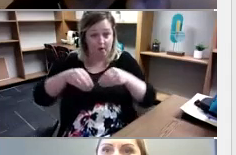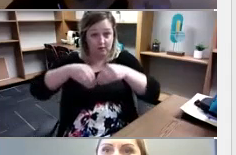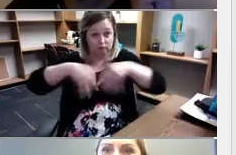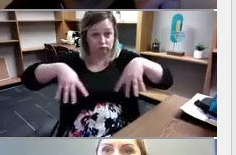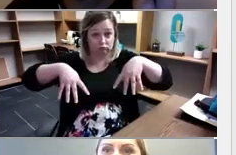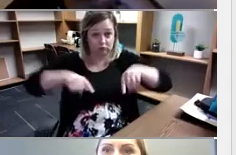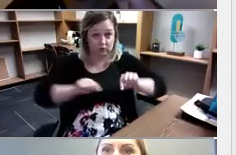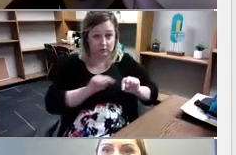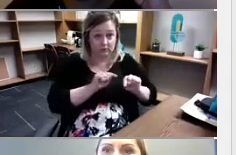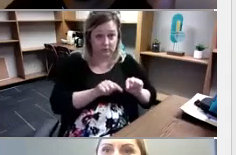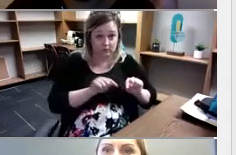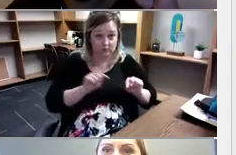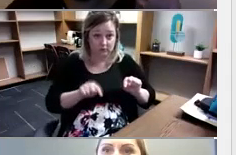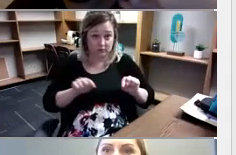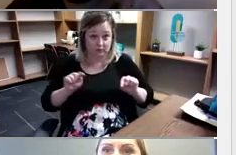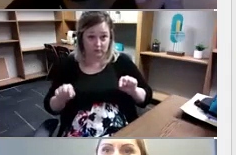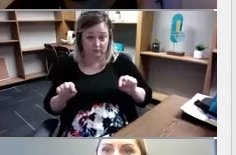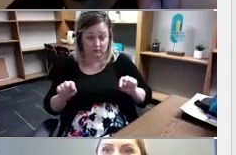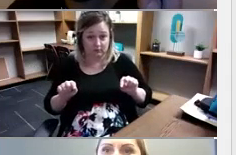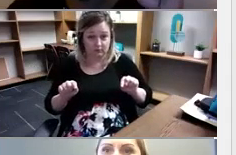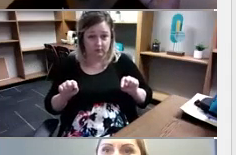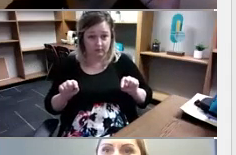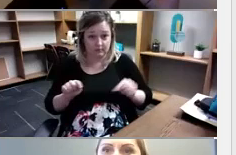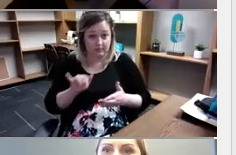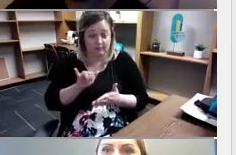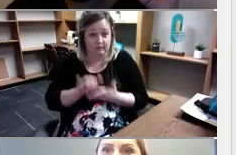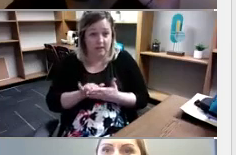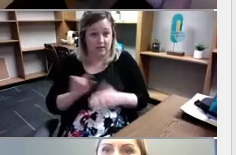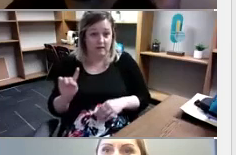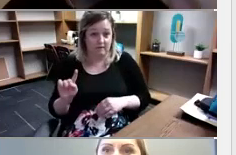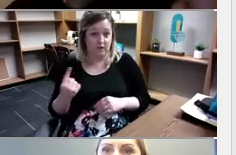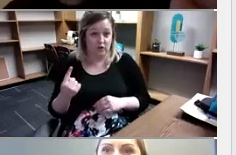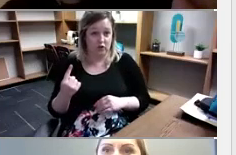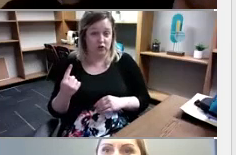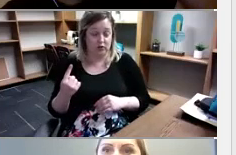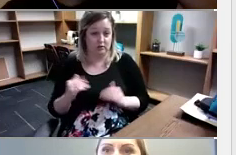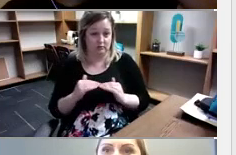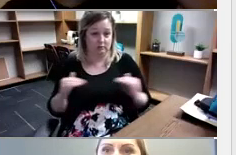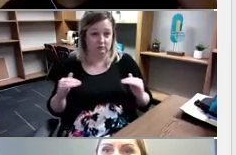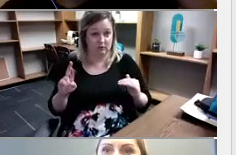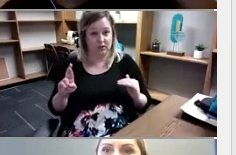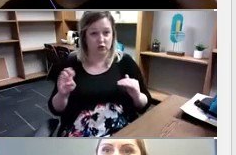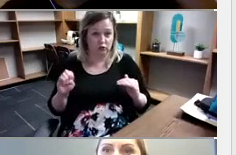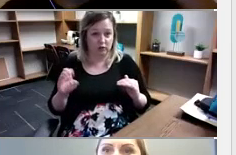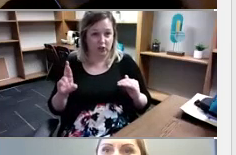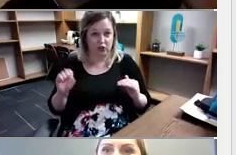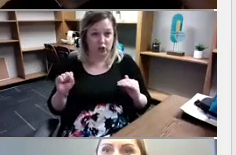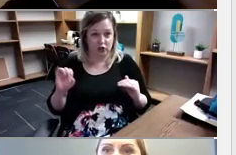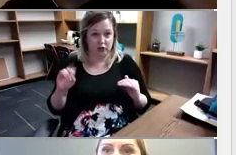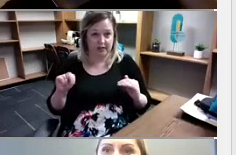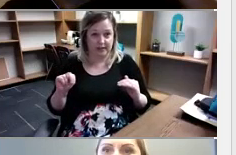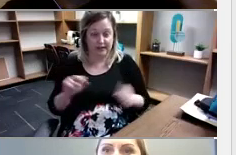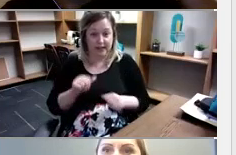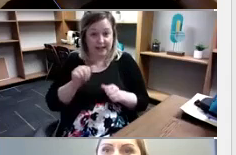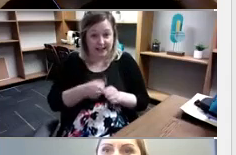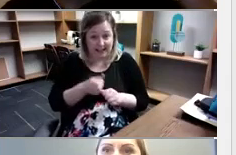are being divided for our first recursion call. Now each of those combinations requires Cn squared, Cn by